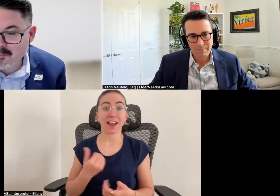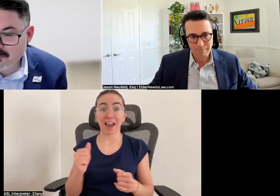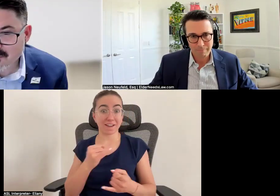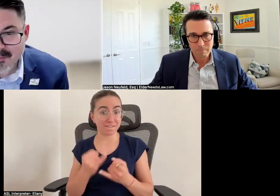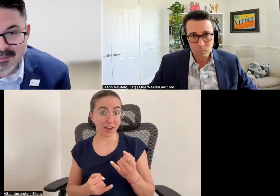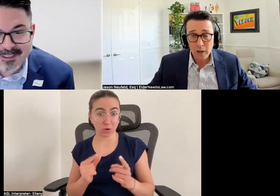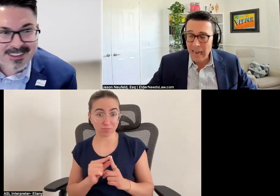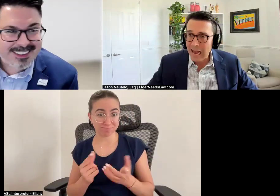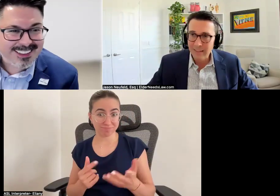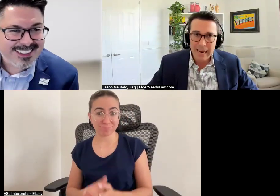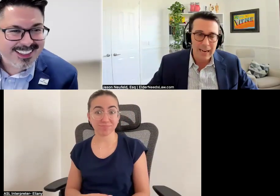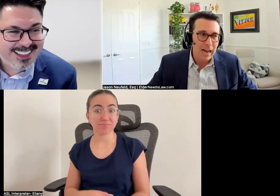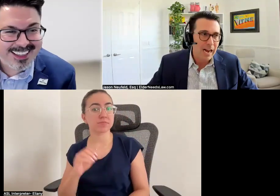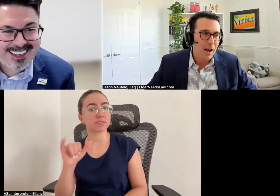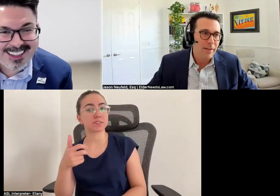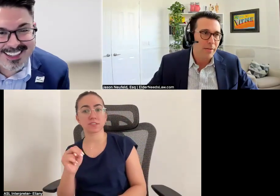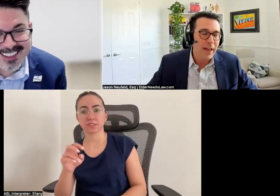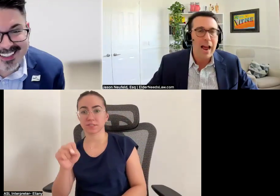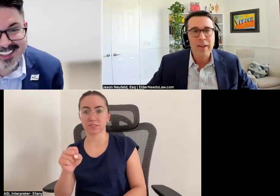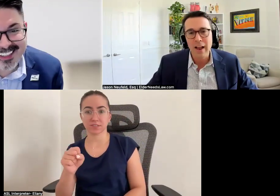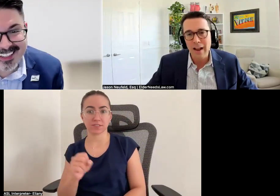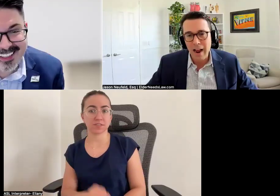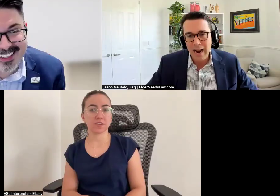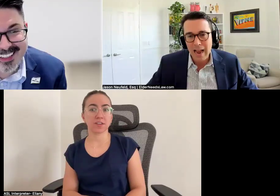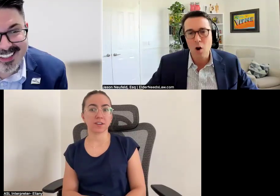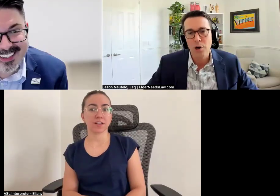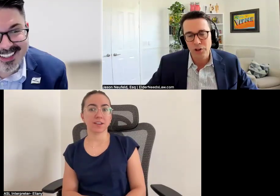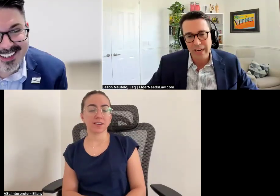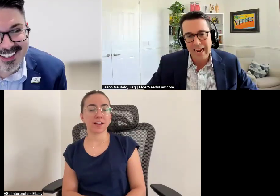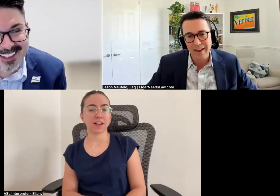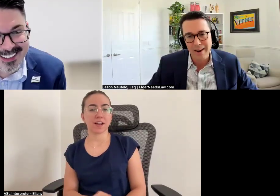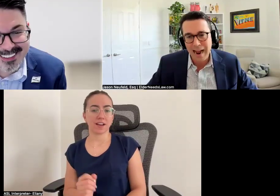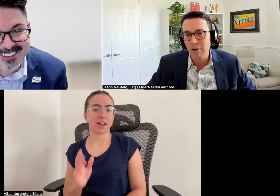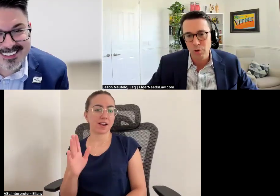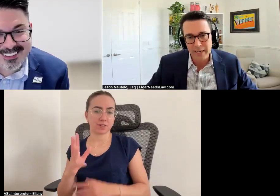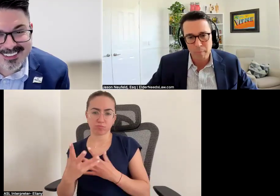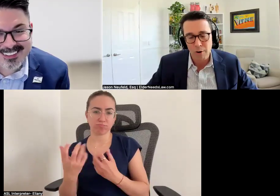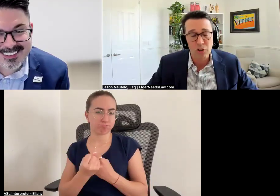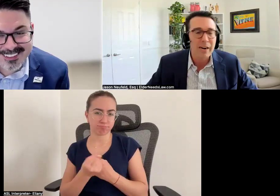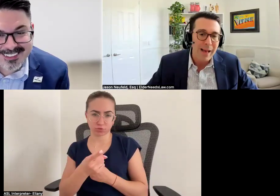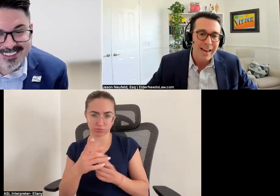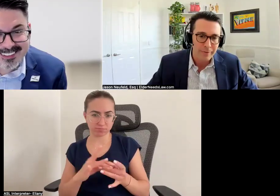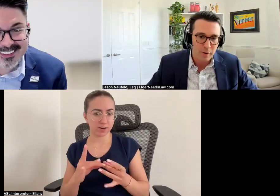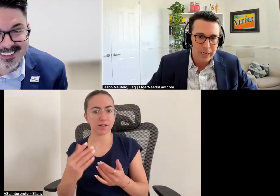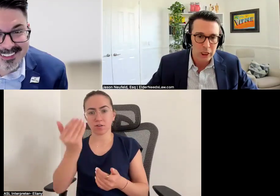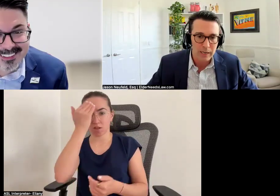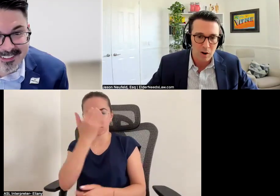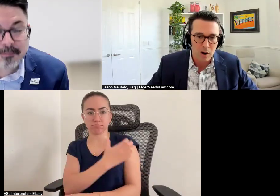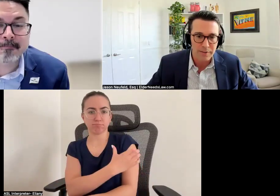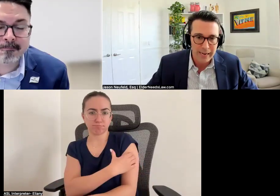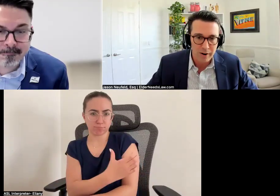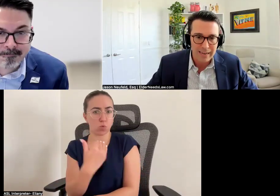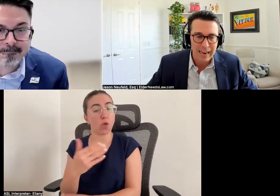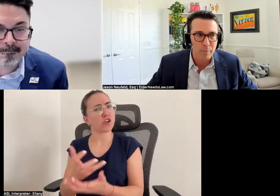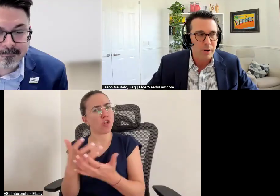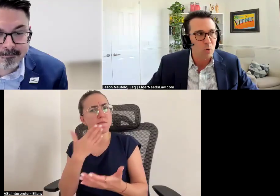you? Yeah, I'd say I echo what you're saying. Knowledge really is power. There's a lot of bad information on